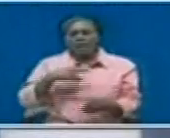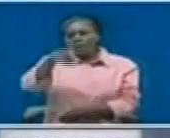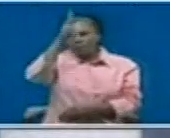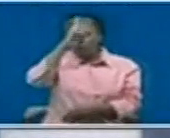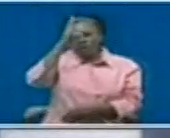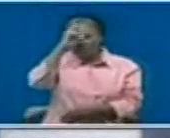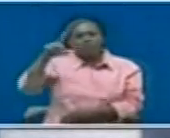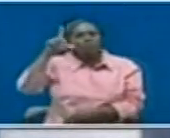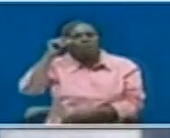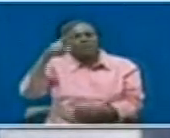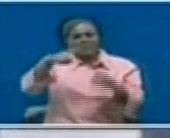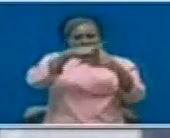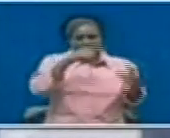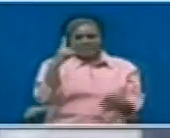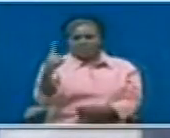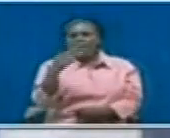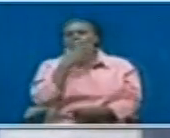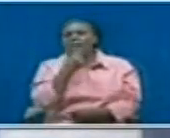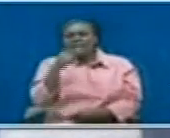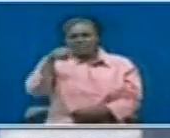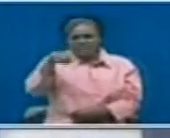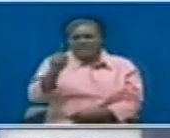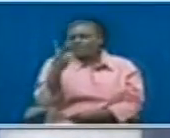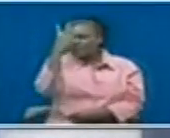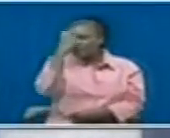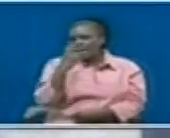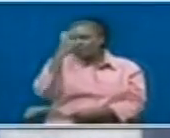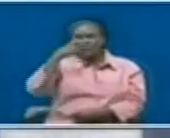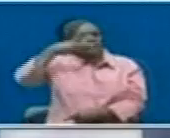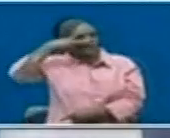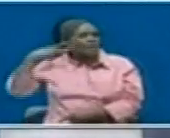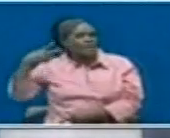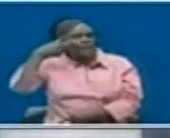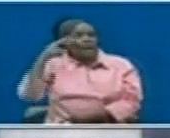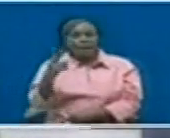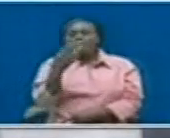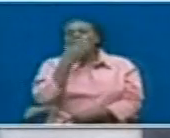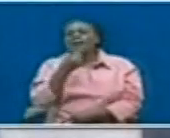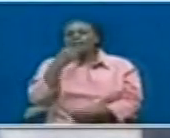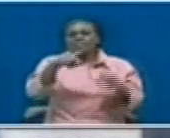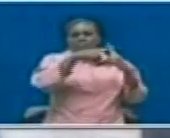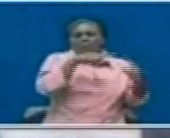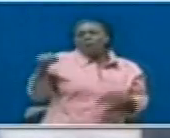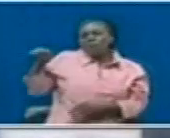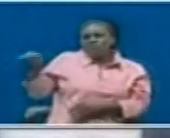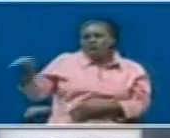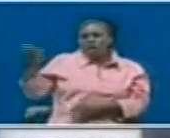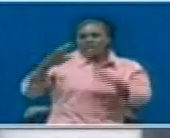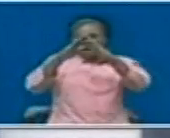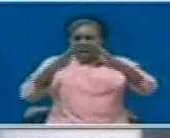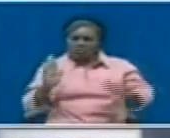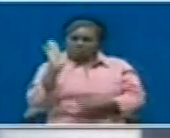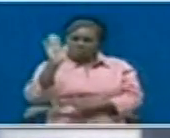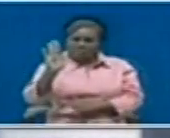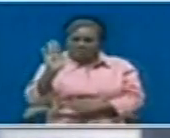Police in Mombasa have killed a man they say is a terror suspect. The man was killed in an early morning raid at his house in